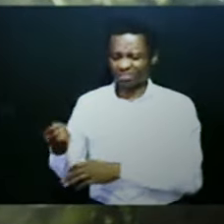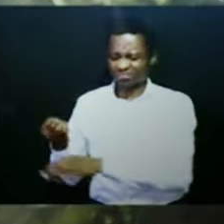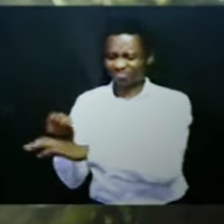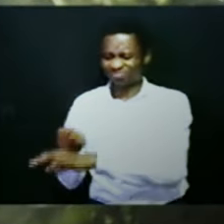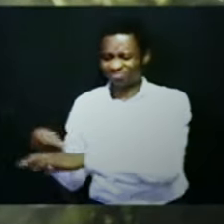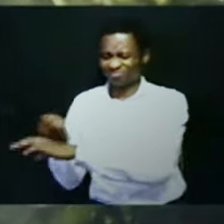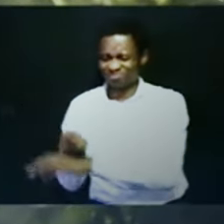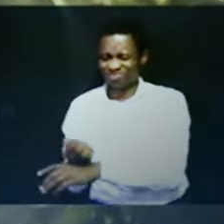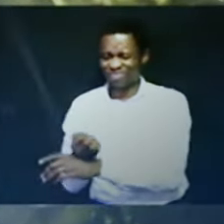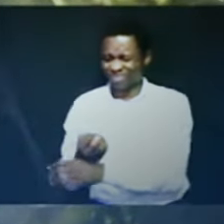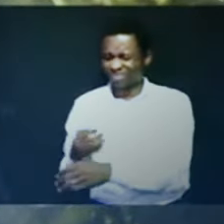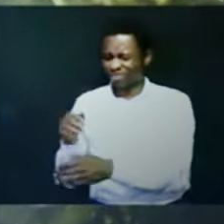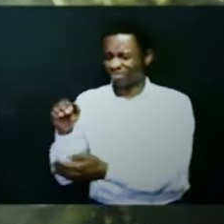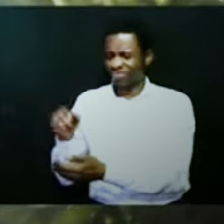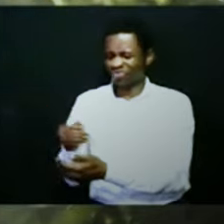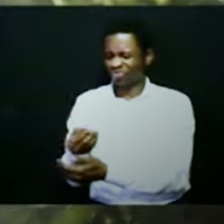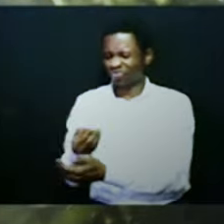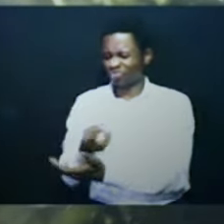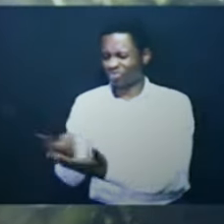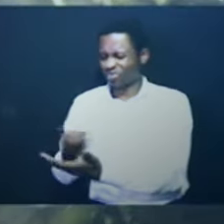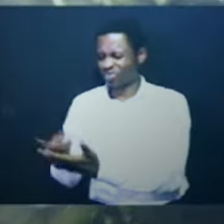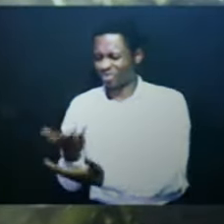behind.